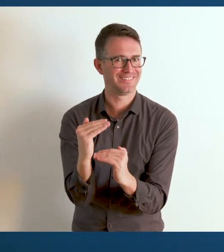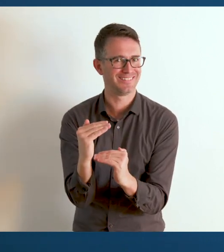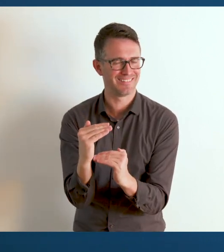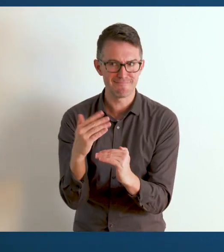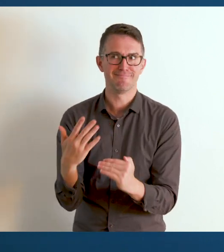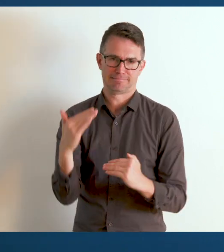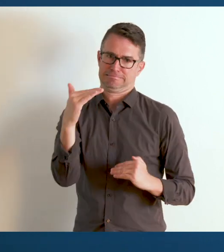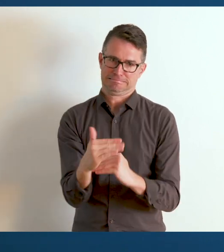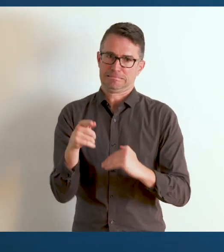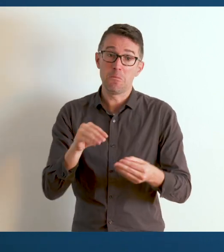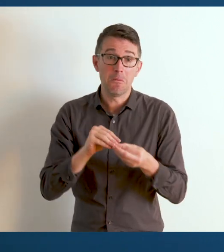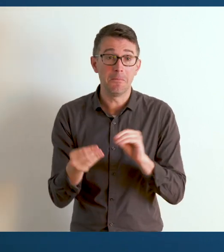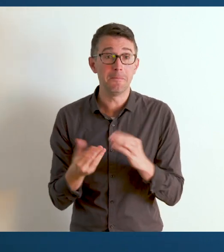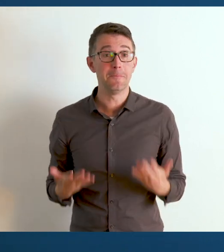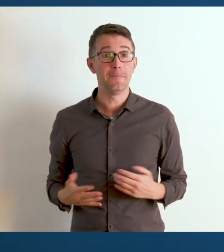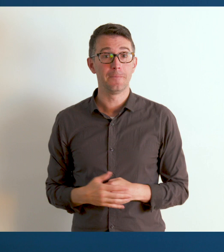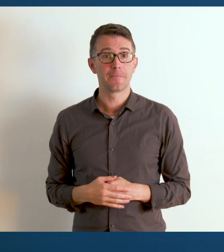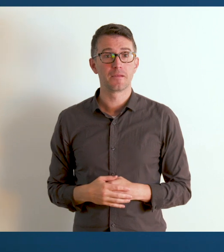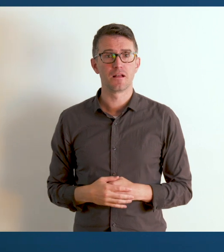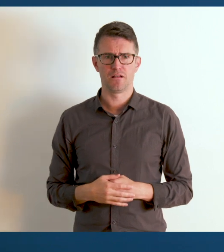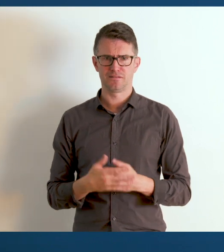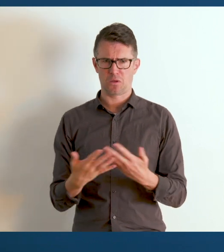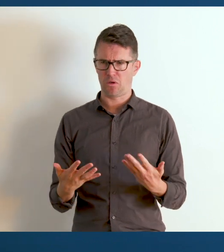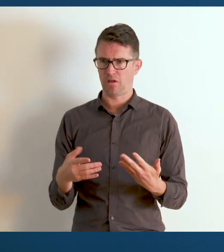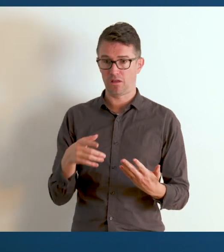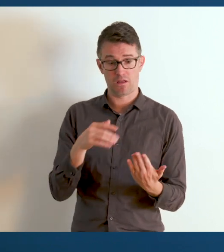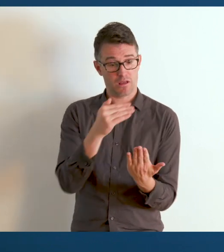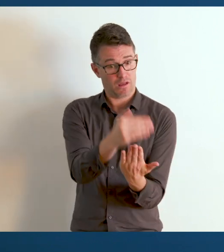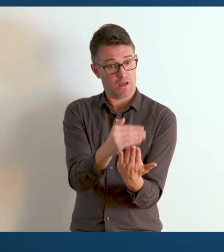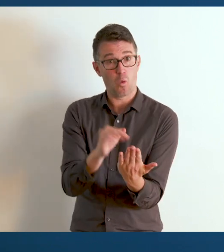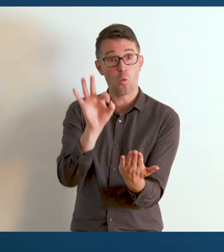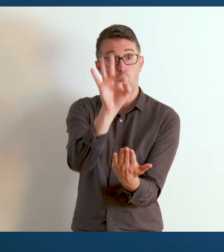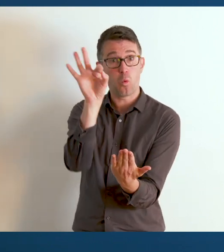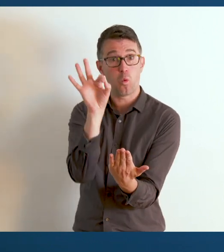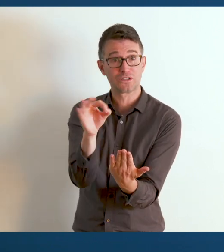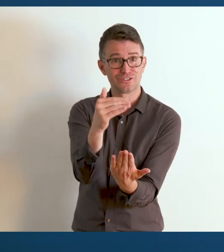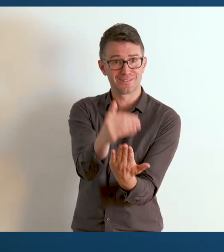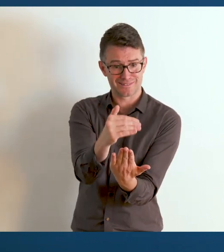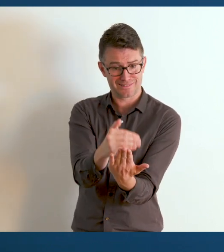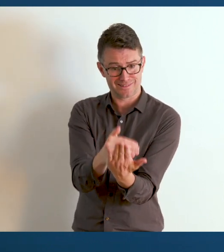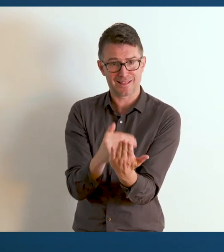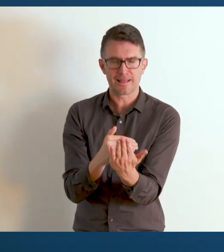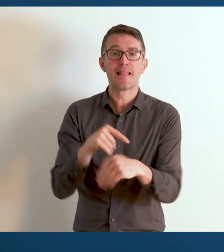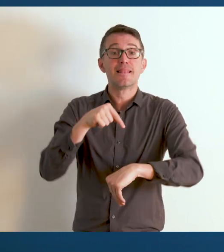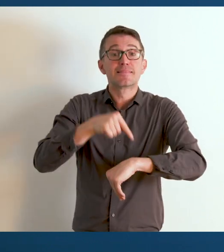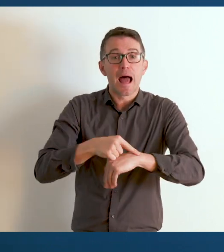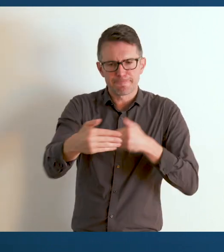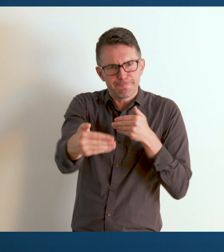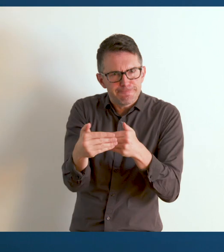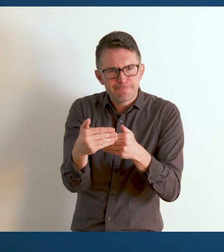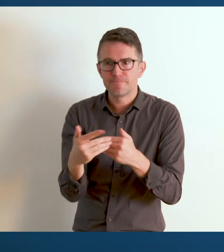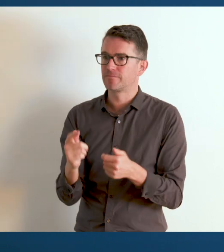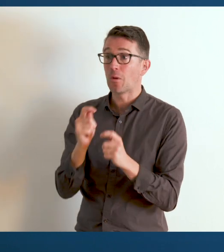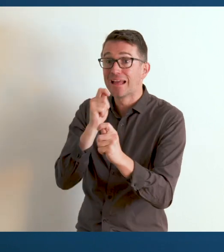the number of questions that you can ask. Because everybody in the population is being asked these questions, there's not a lot of